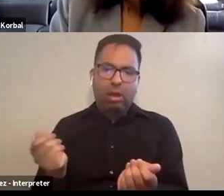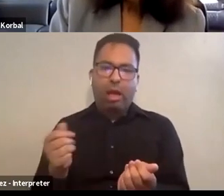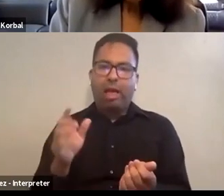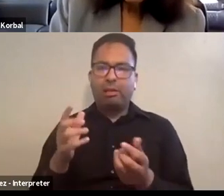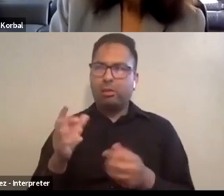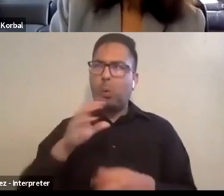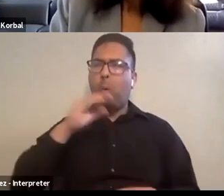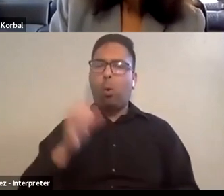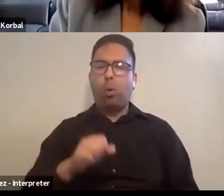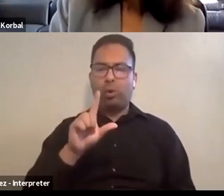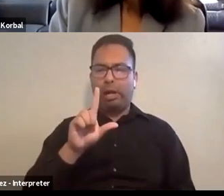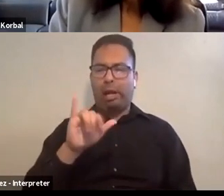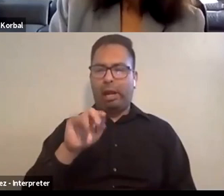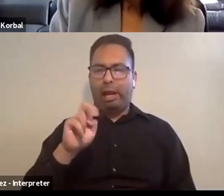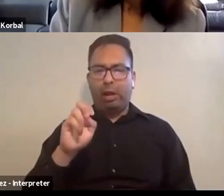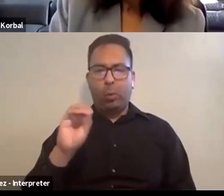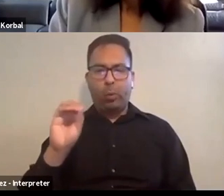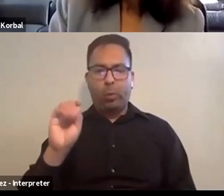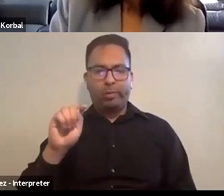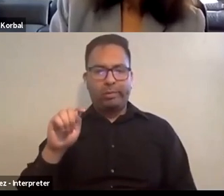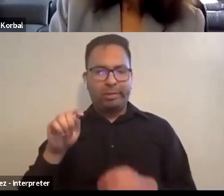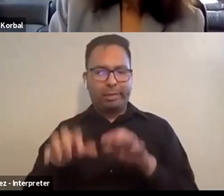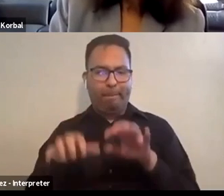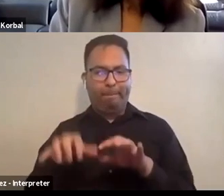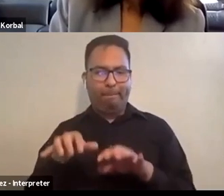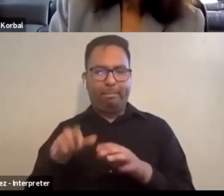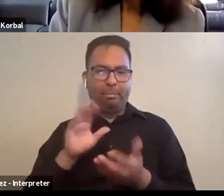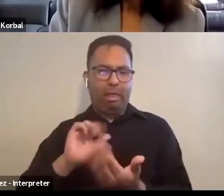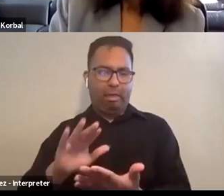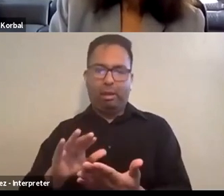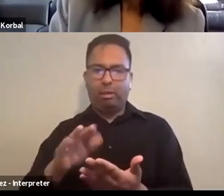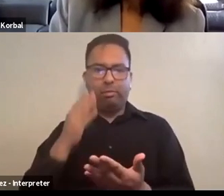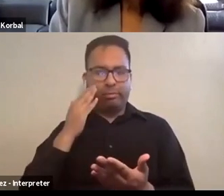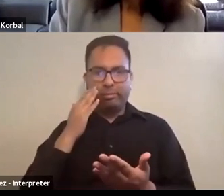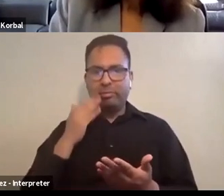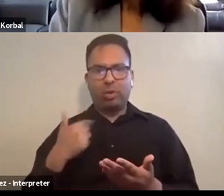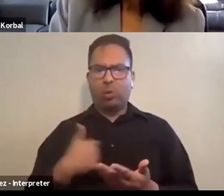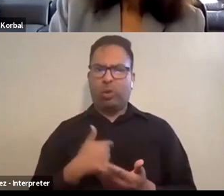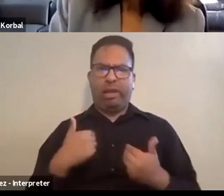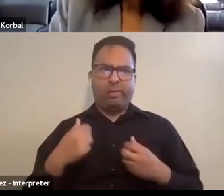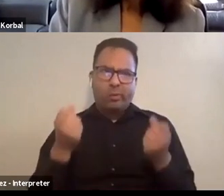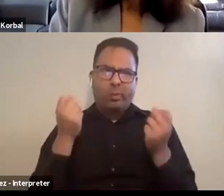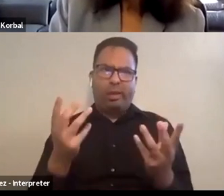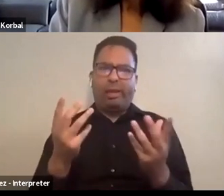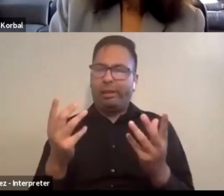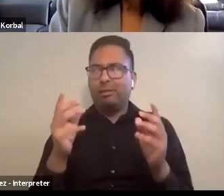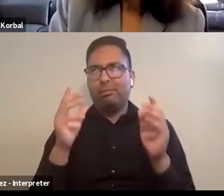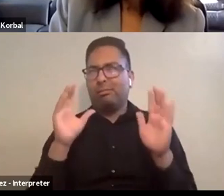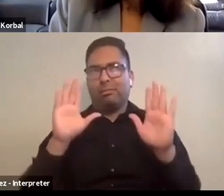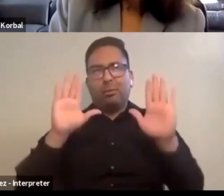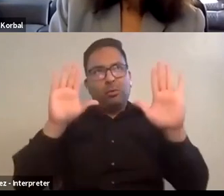method and the old hot lead, you know. And we had so many incredible experiences with